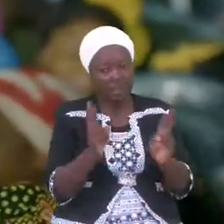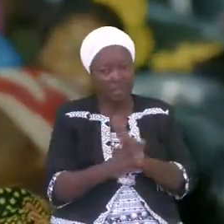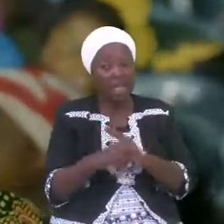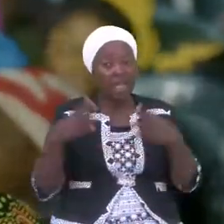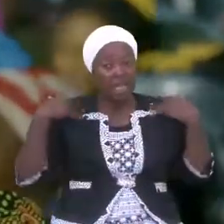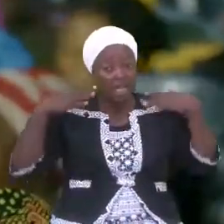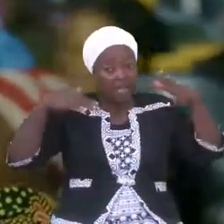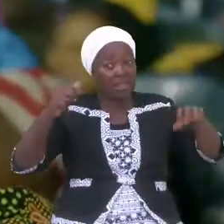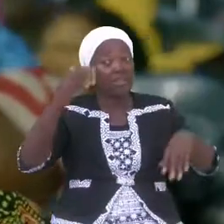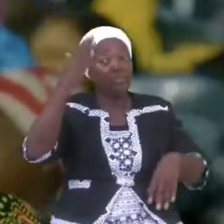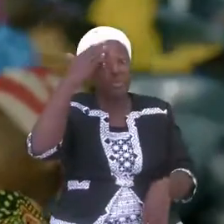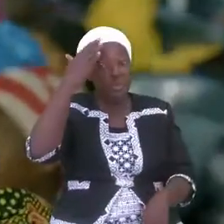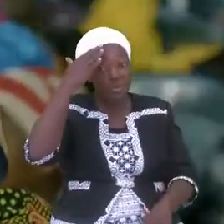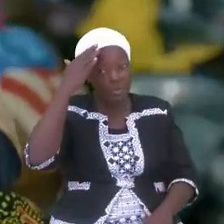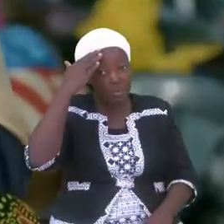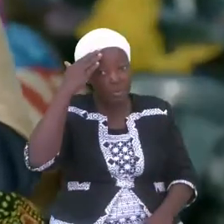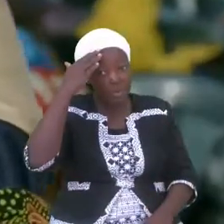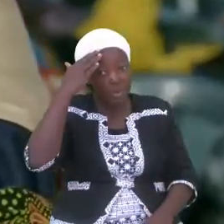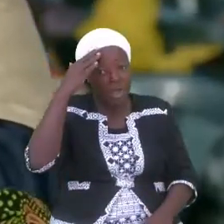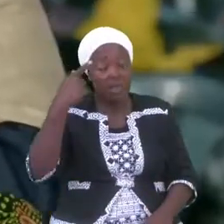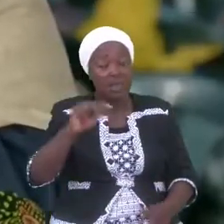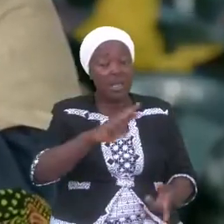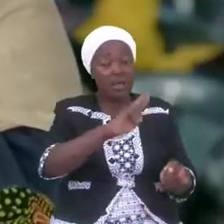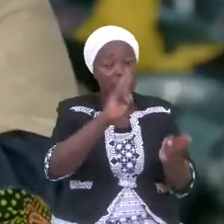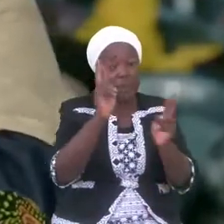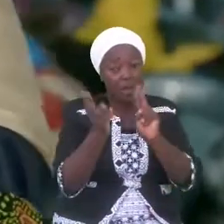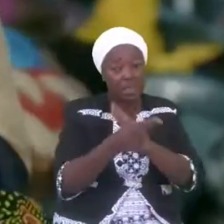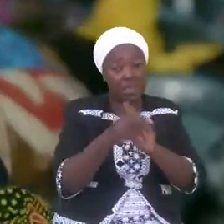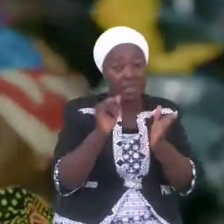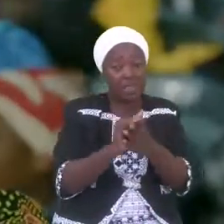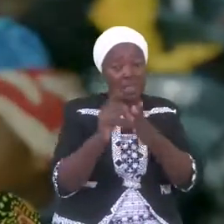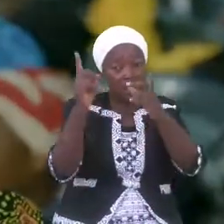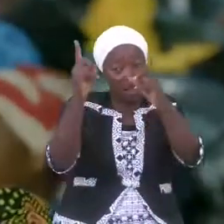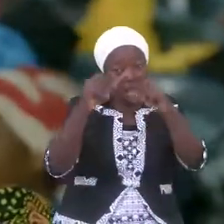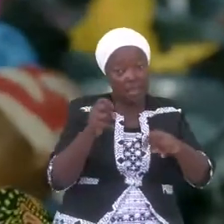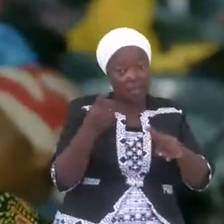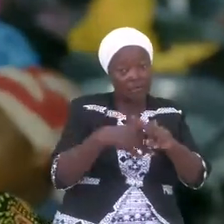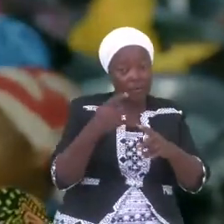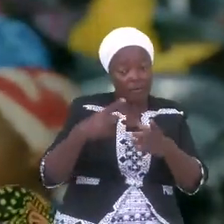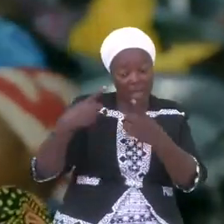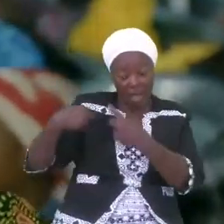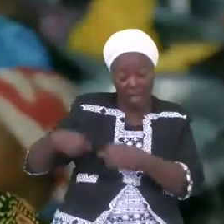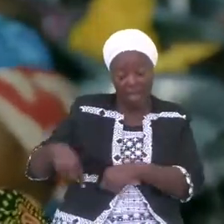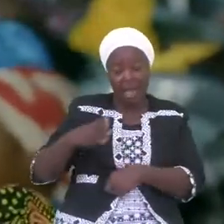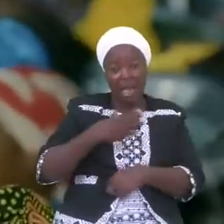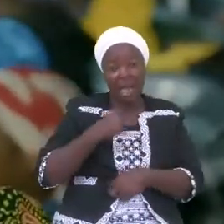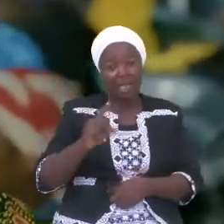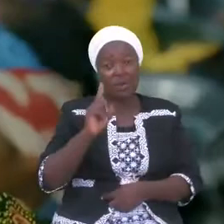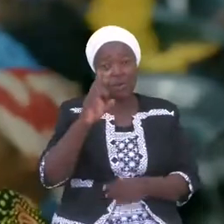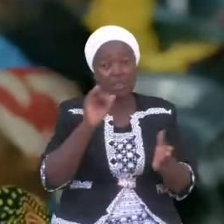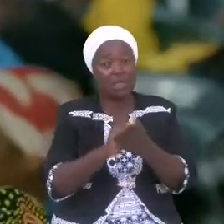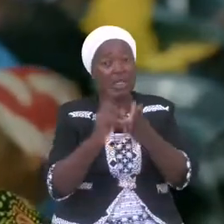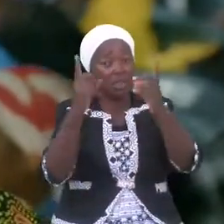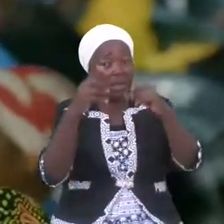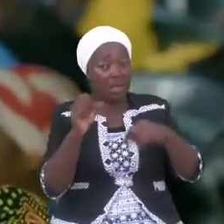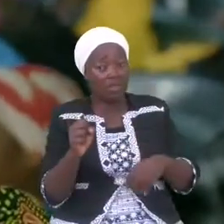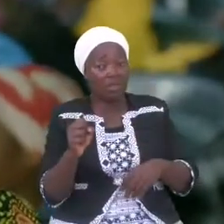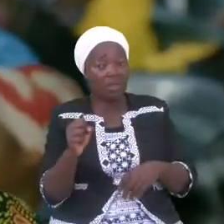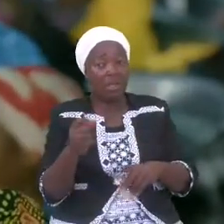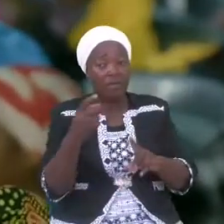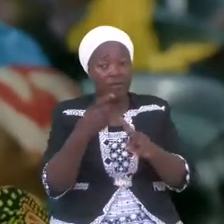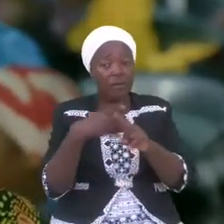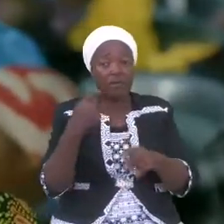Angels recognize the repentance that comes from the heart and the one that comes from